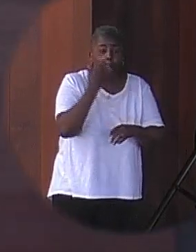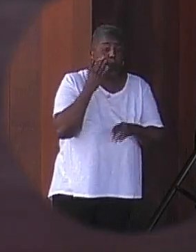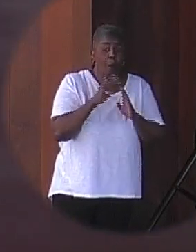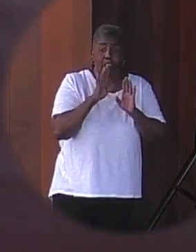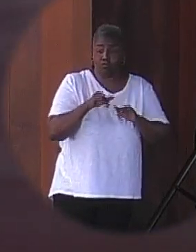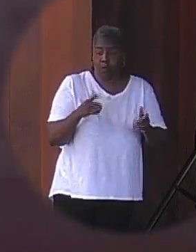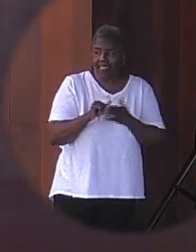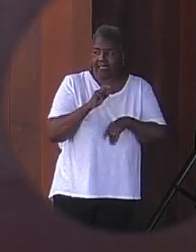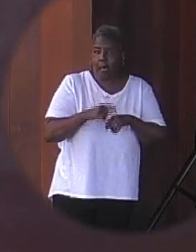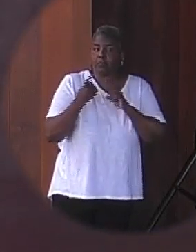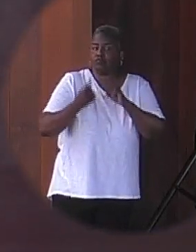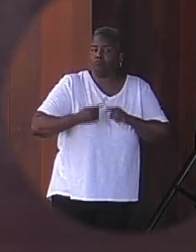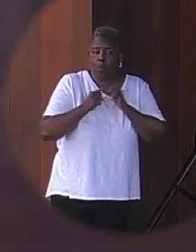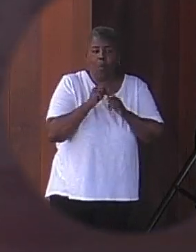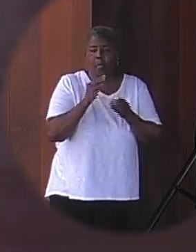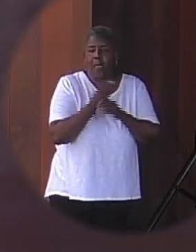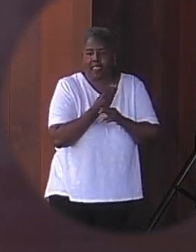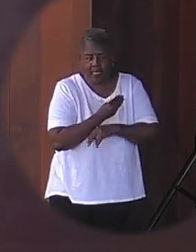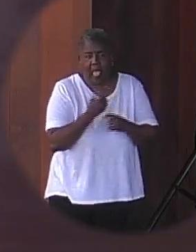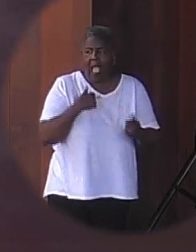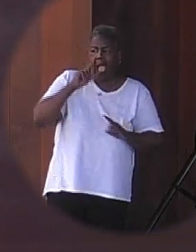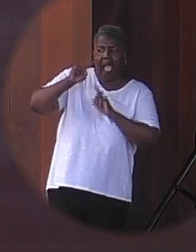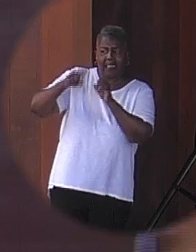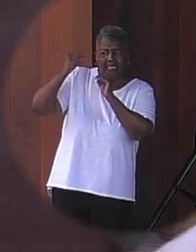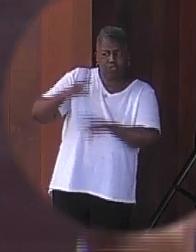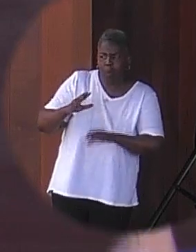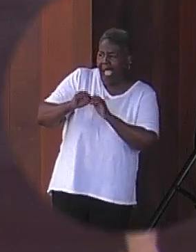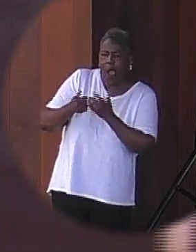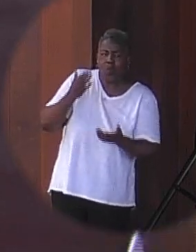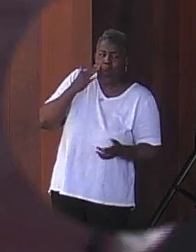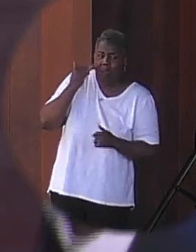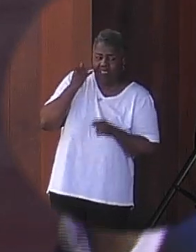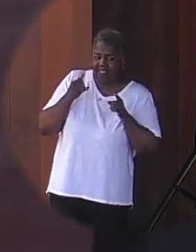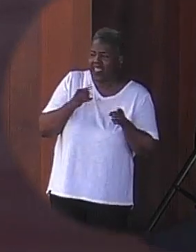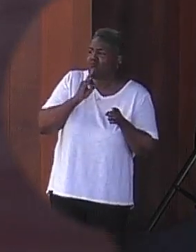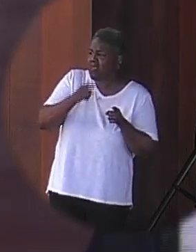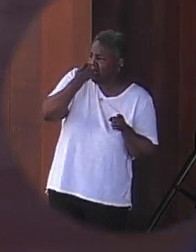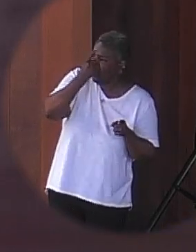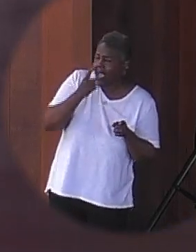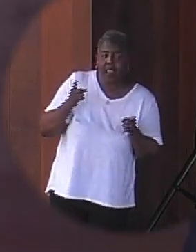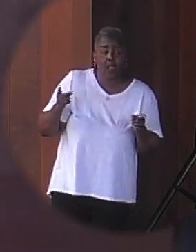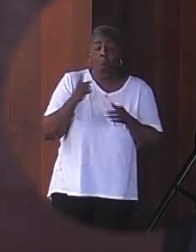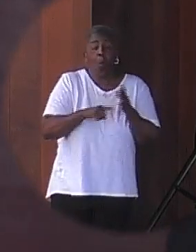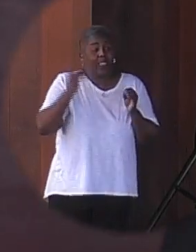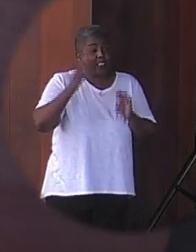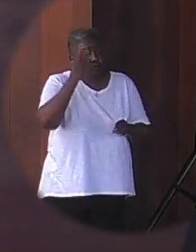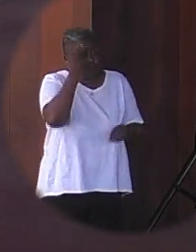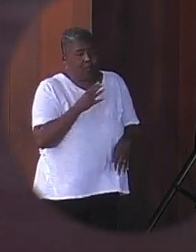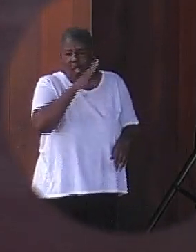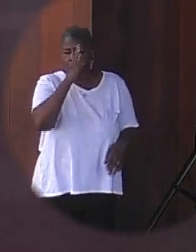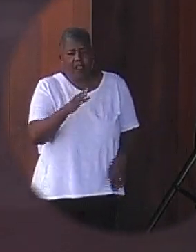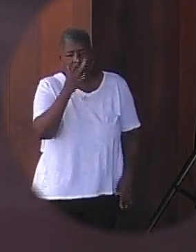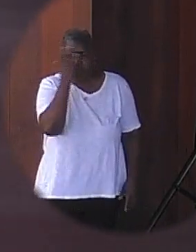at that time struggled with math, I asked the teacher, well, how do you know if they're really getting it? And here's what she said to me that I will